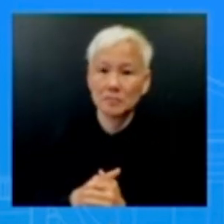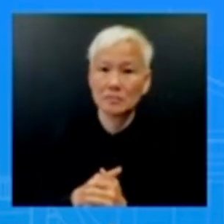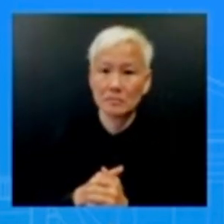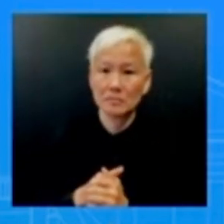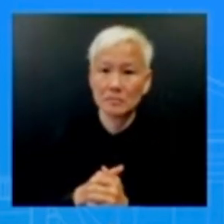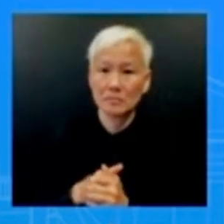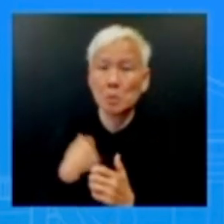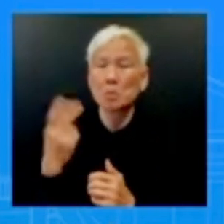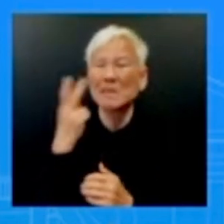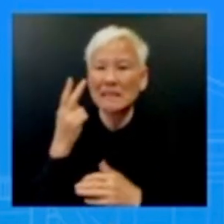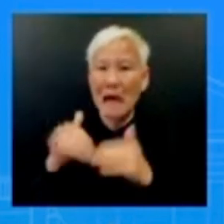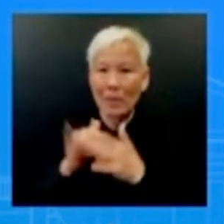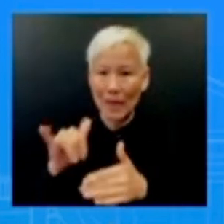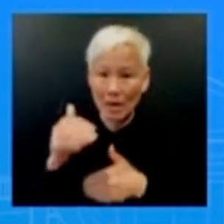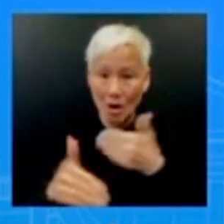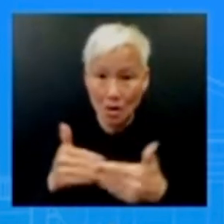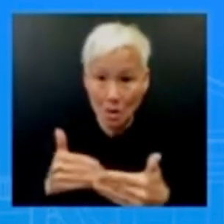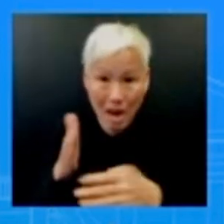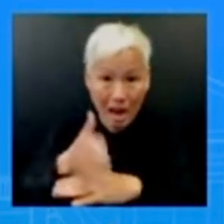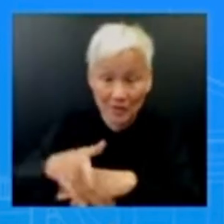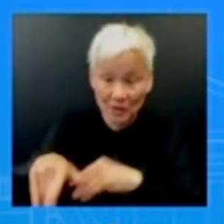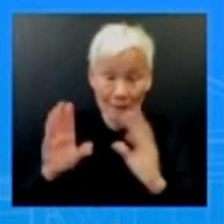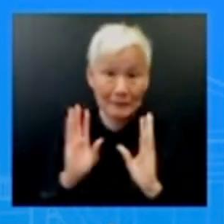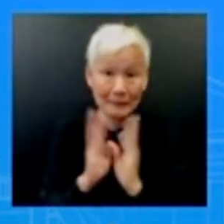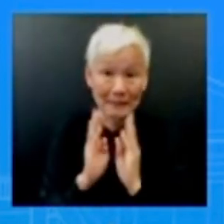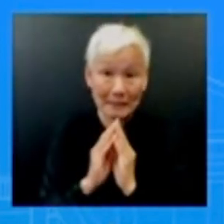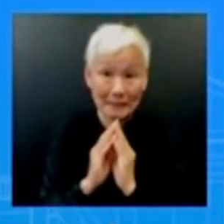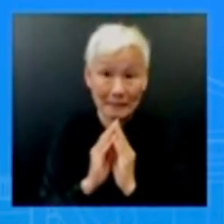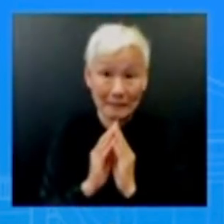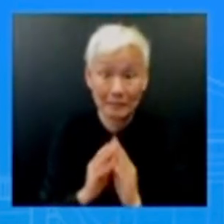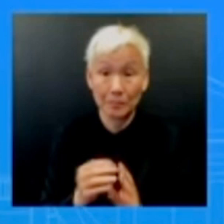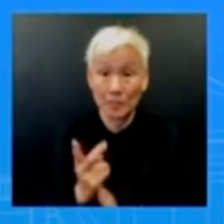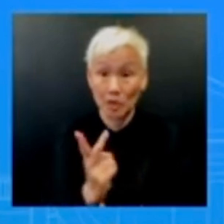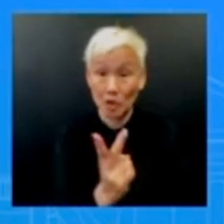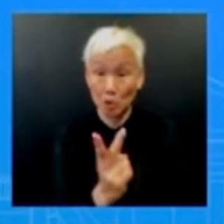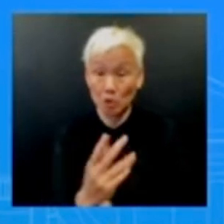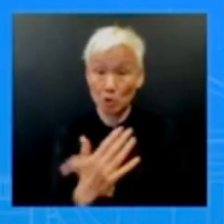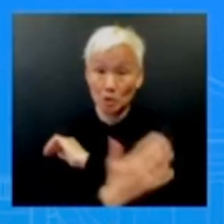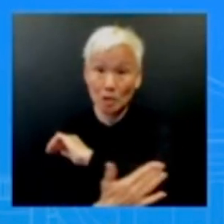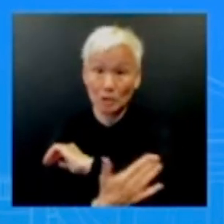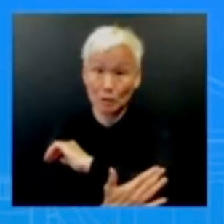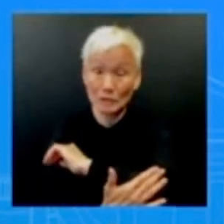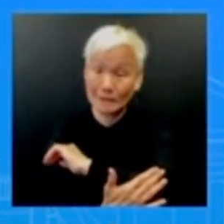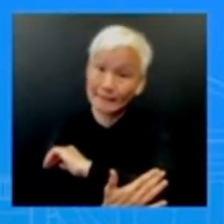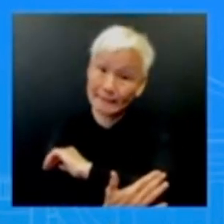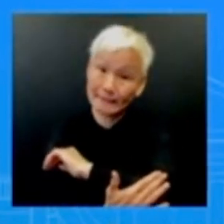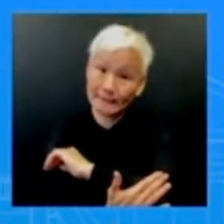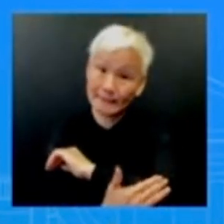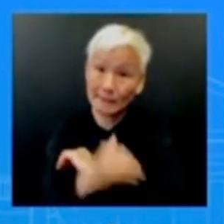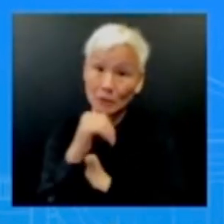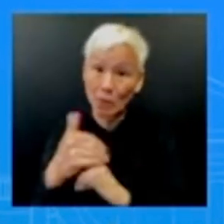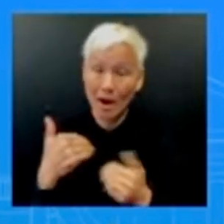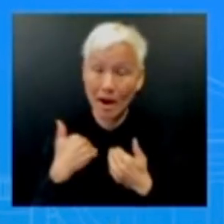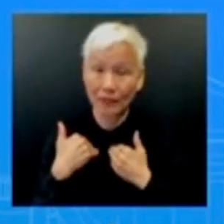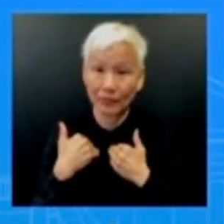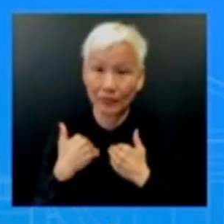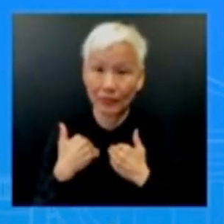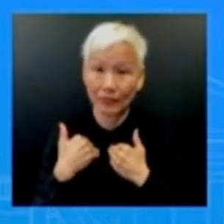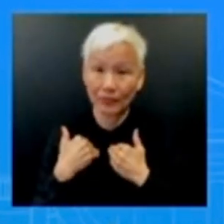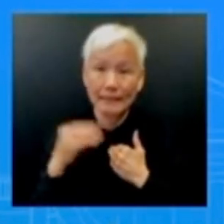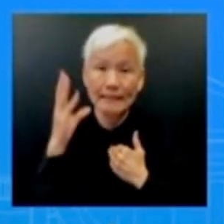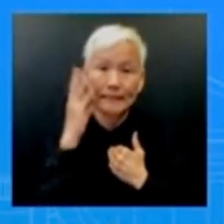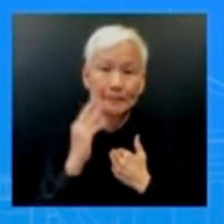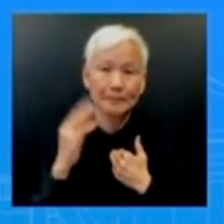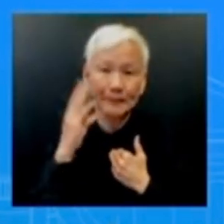after this meeting. But these are not two countries that have, you know, decades long experience working together